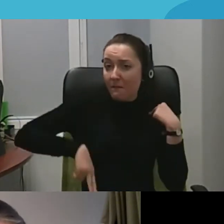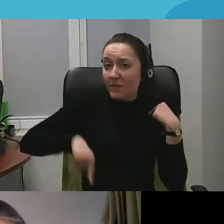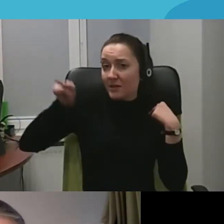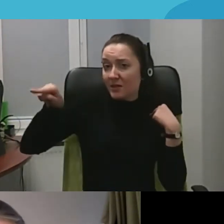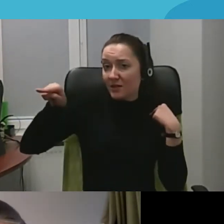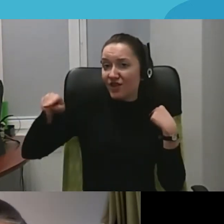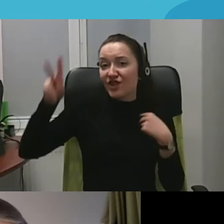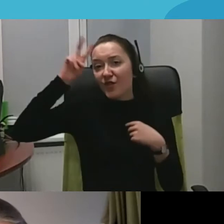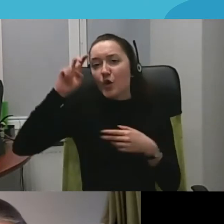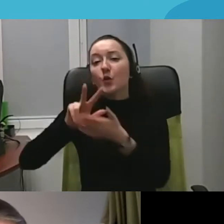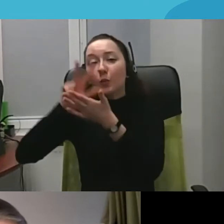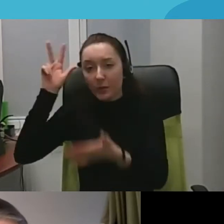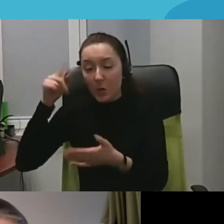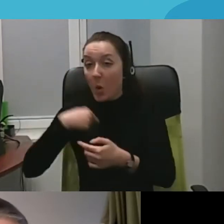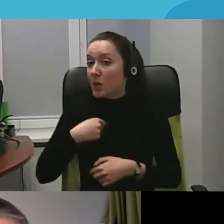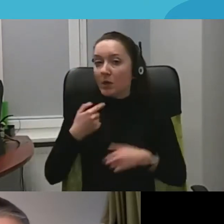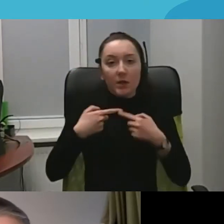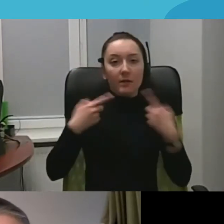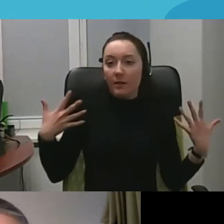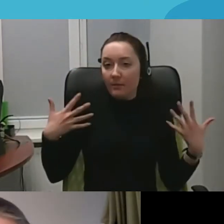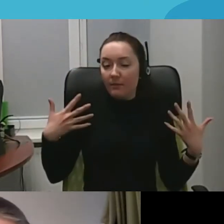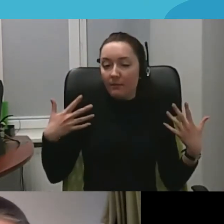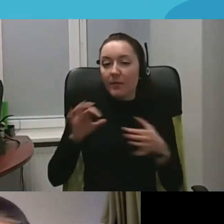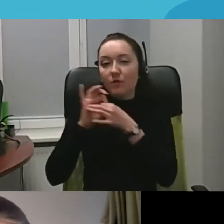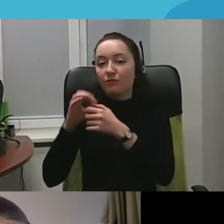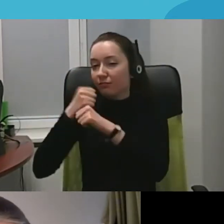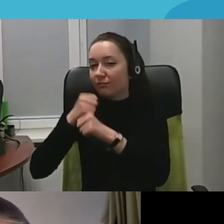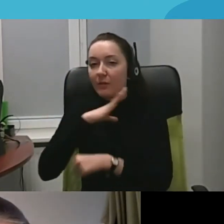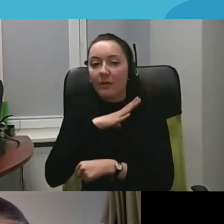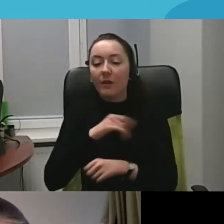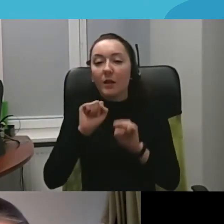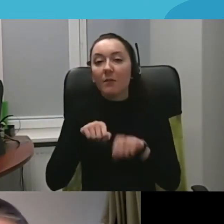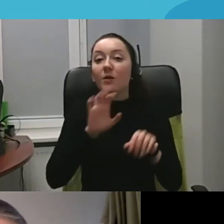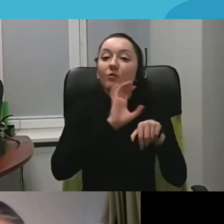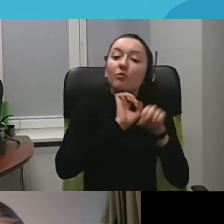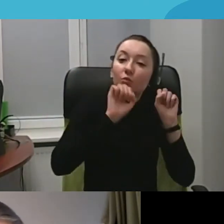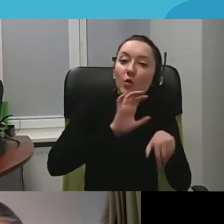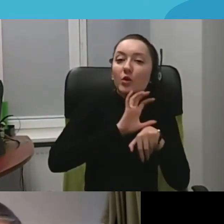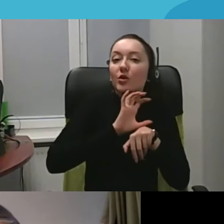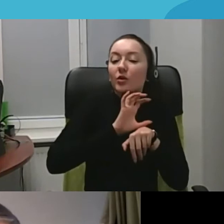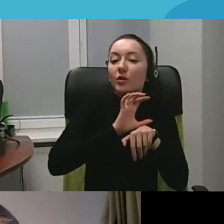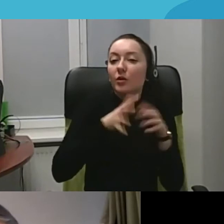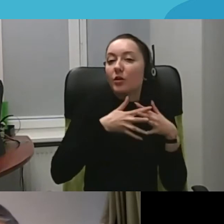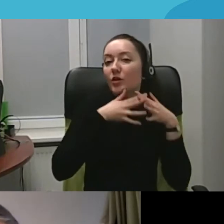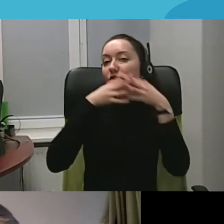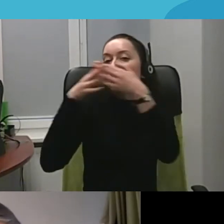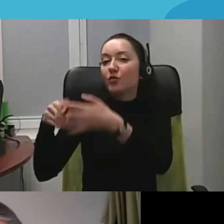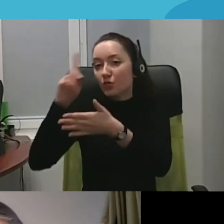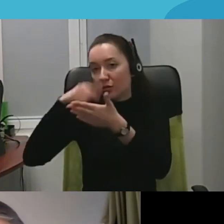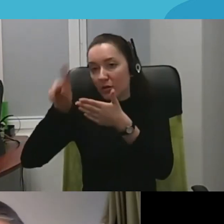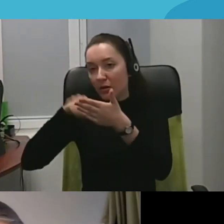of the actions we can launch is to send what we call an allegation letter to the government. And this proved to be quite